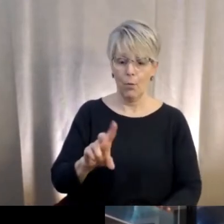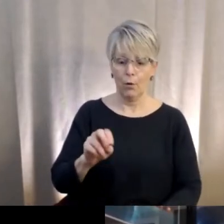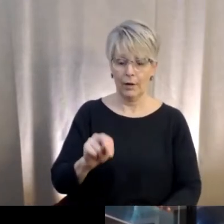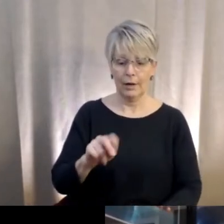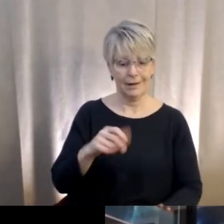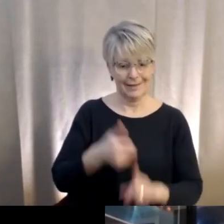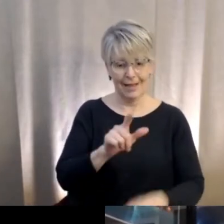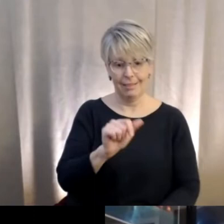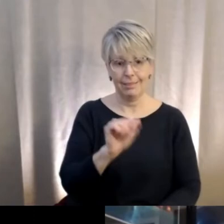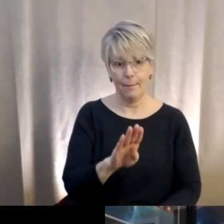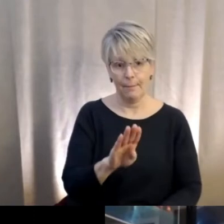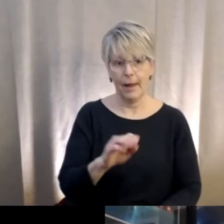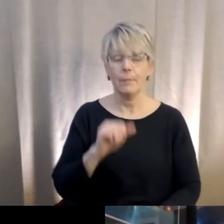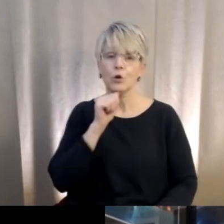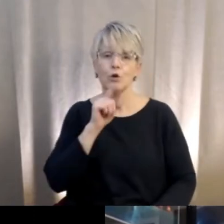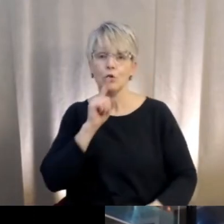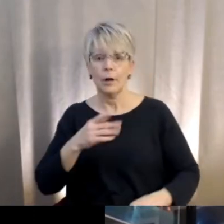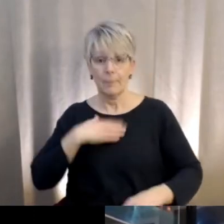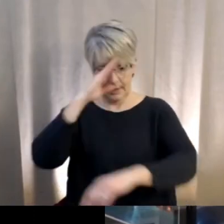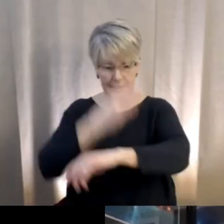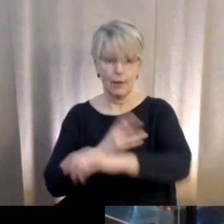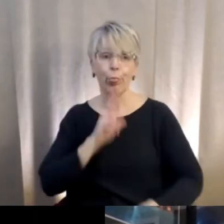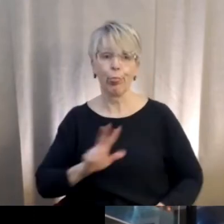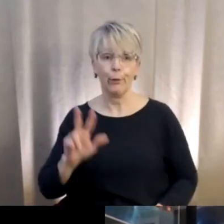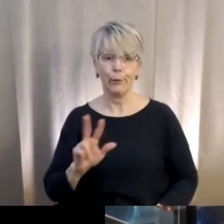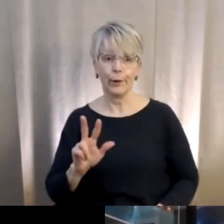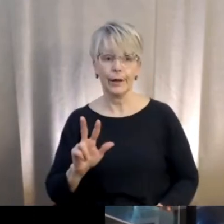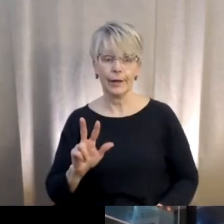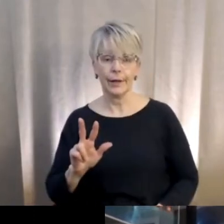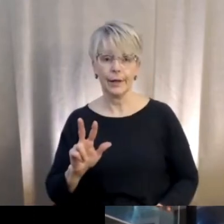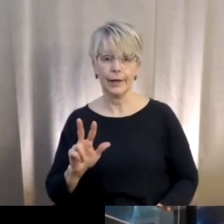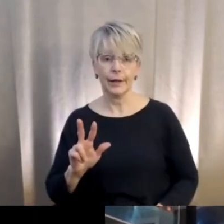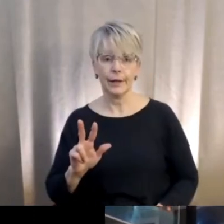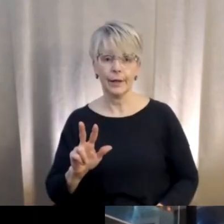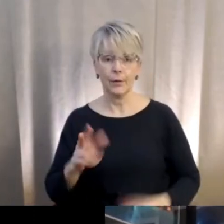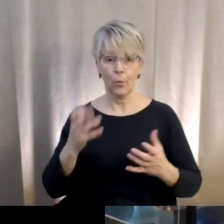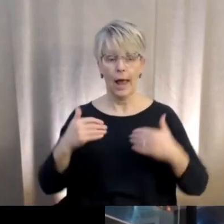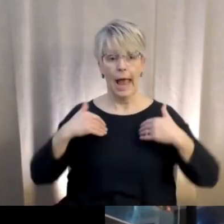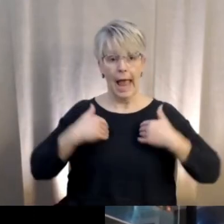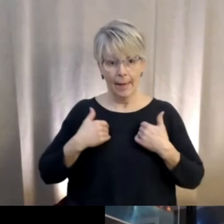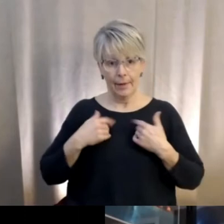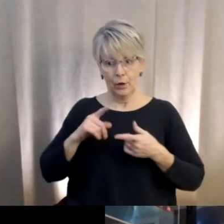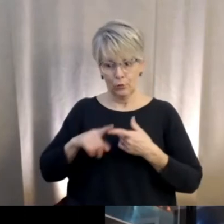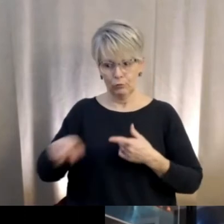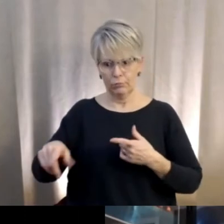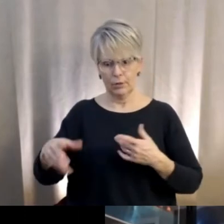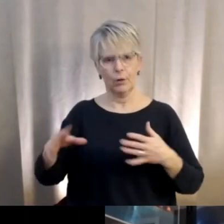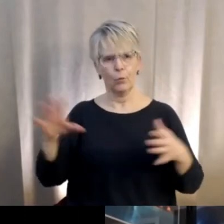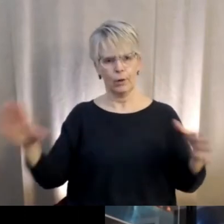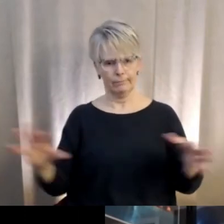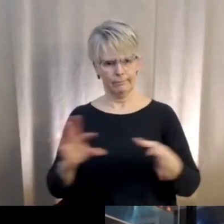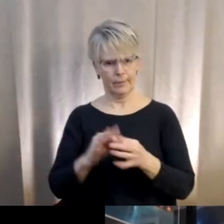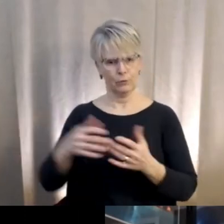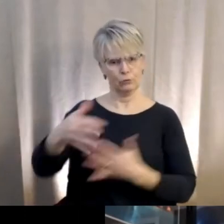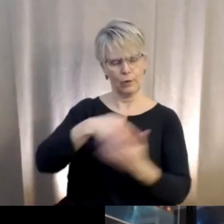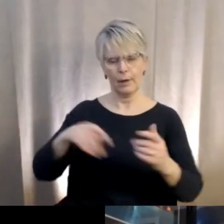very sure how I want it. My son is 3 years old. We want the animal to be like a socialization bridge, so people would come over